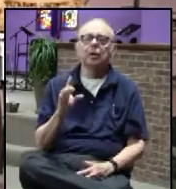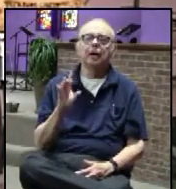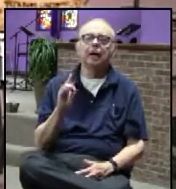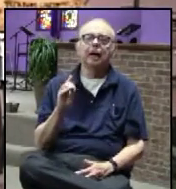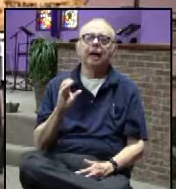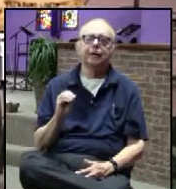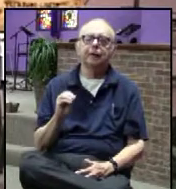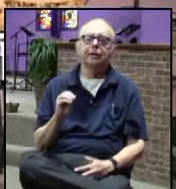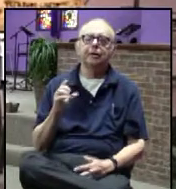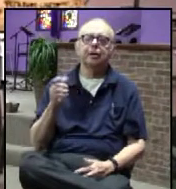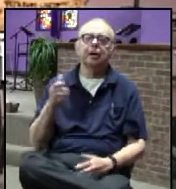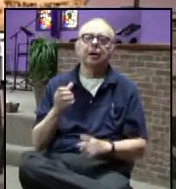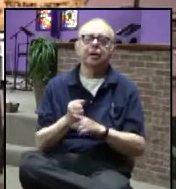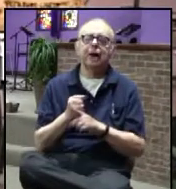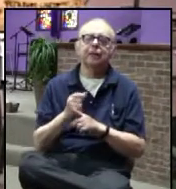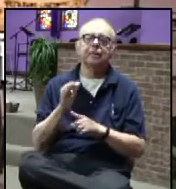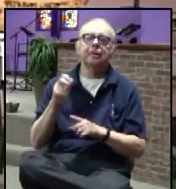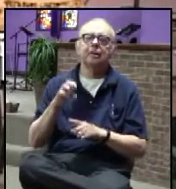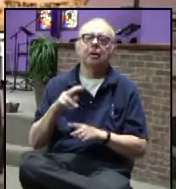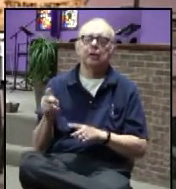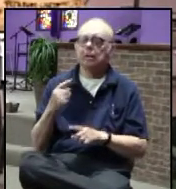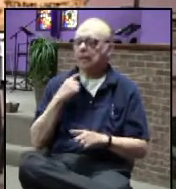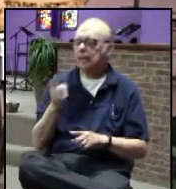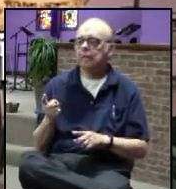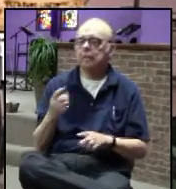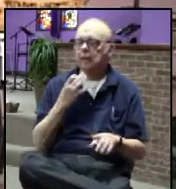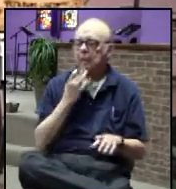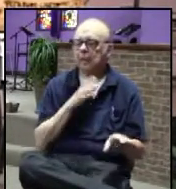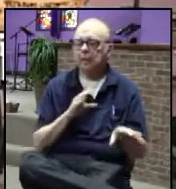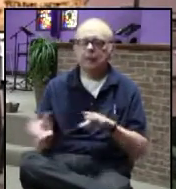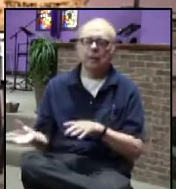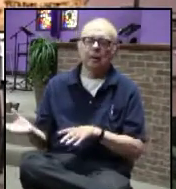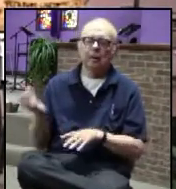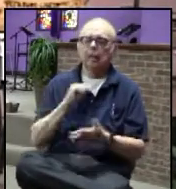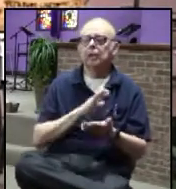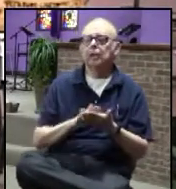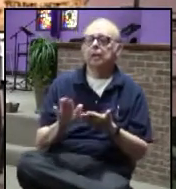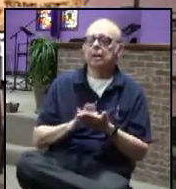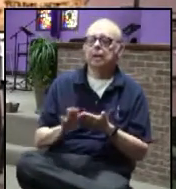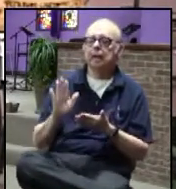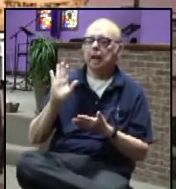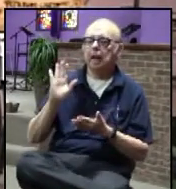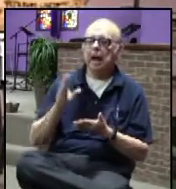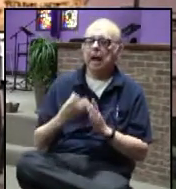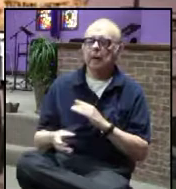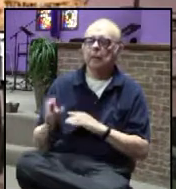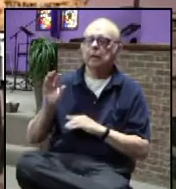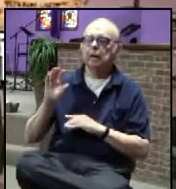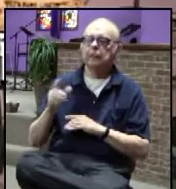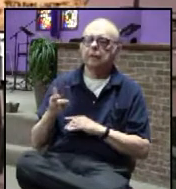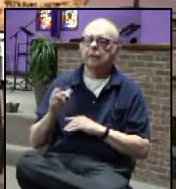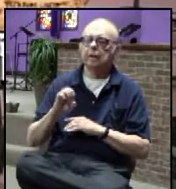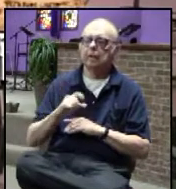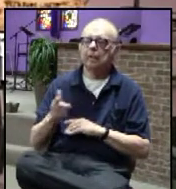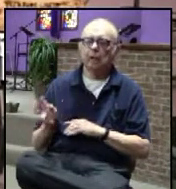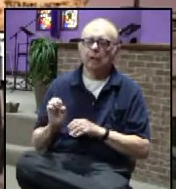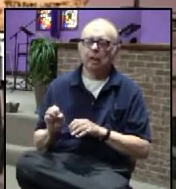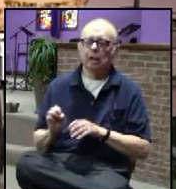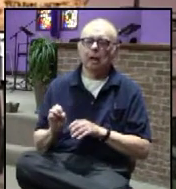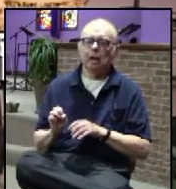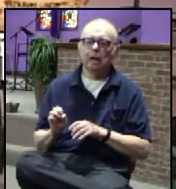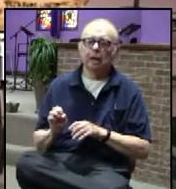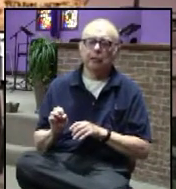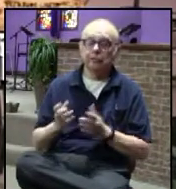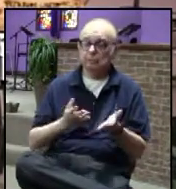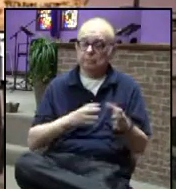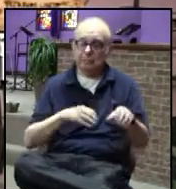1-800-GOT-JUNK and saying, can you do me a favor? Can you come clean out my garage for me? And just haul it